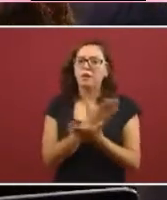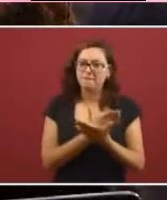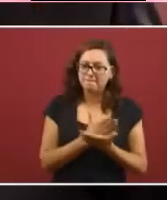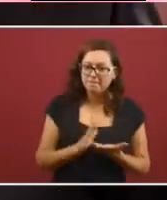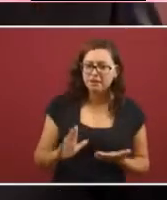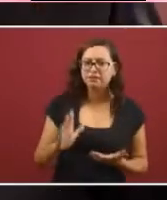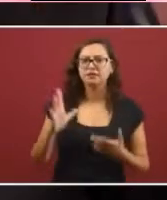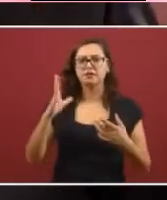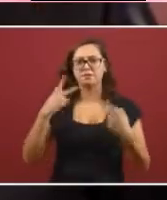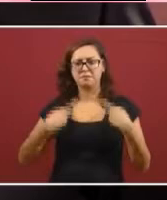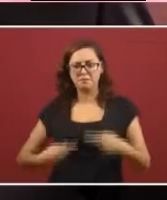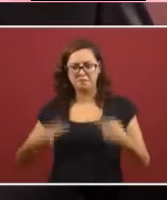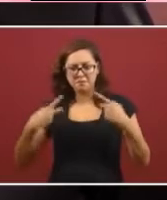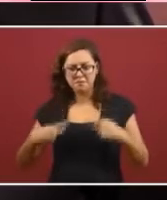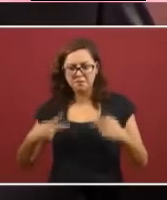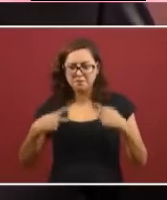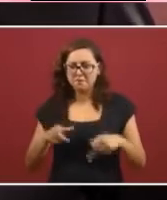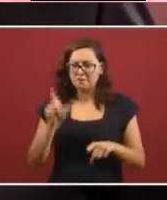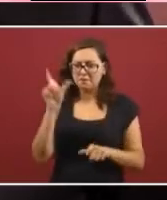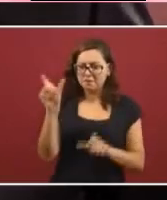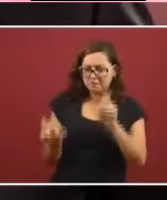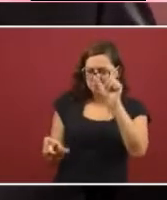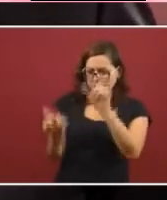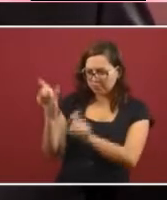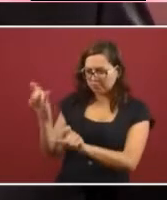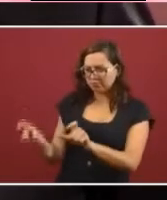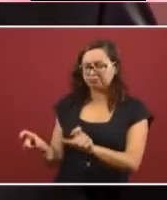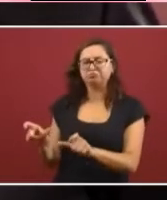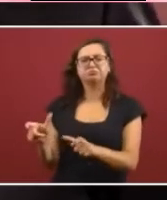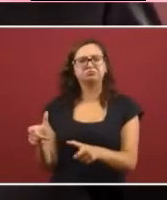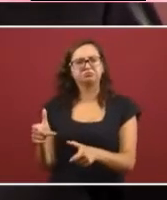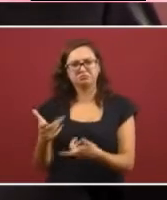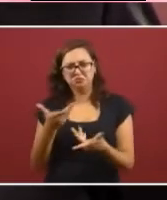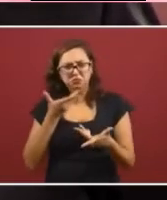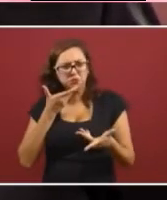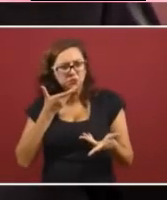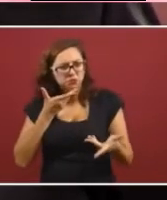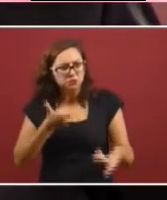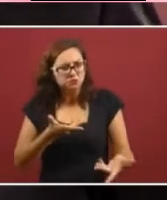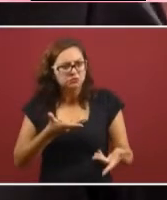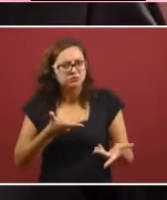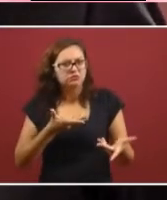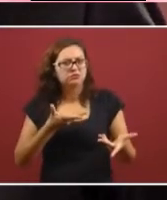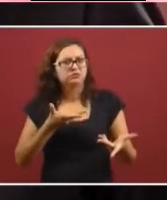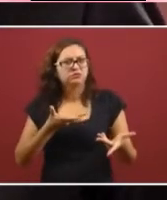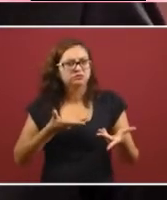good relations, also good negotiators and diplomats